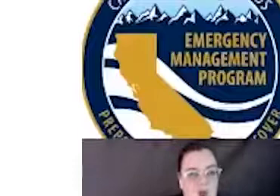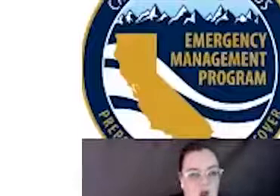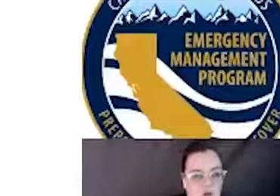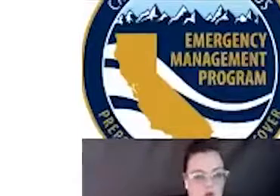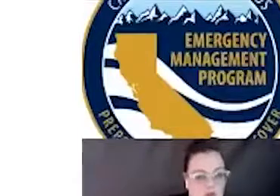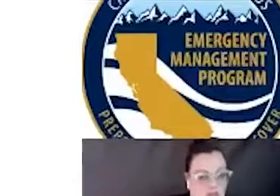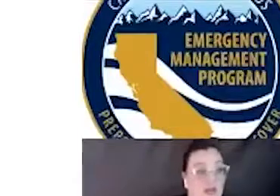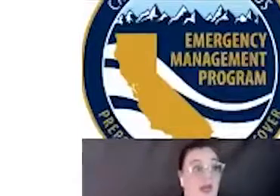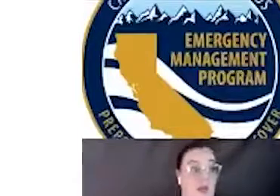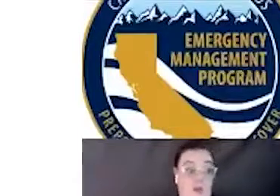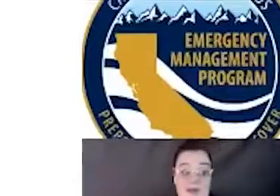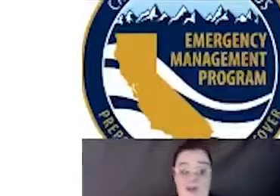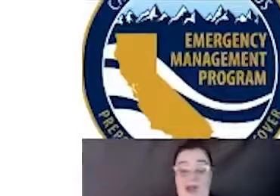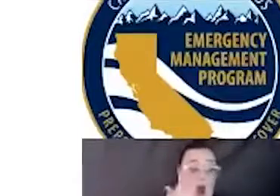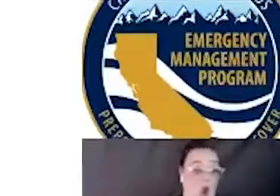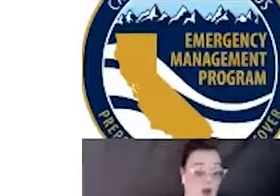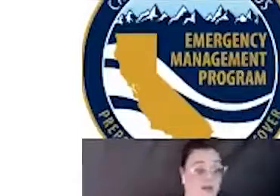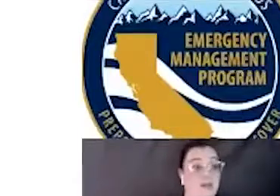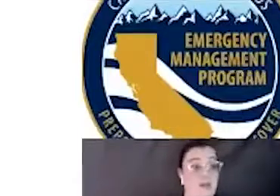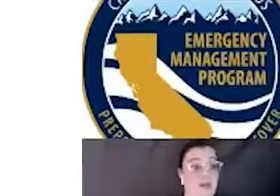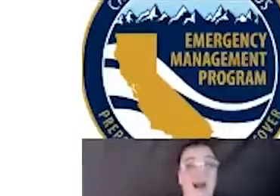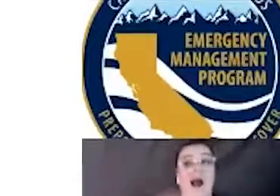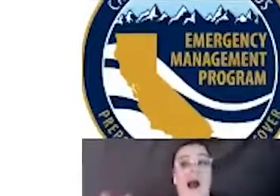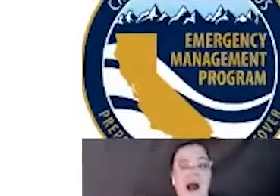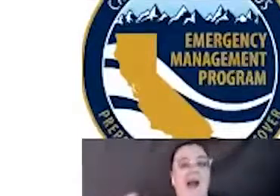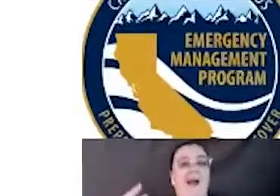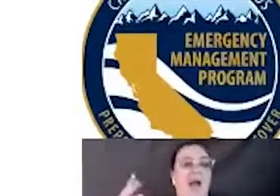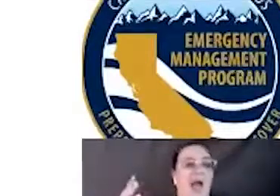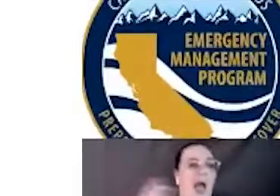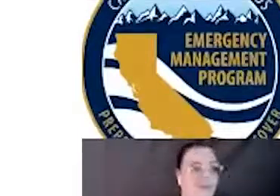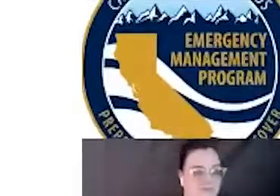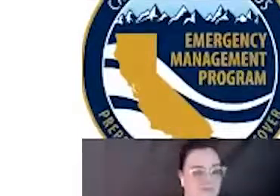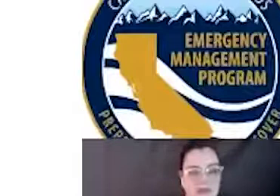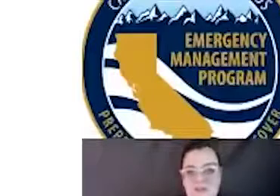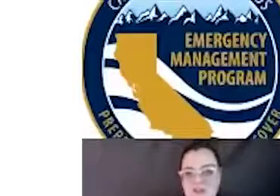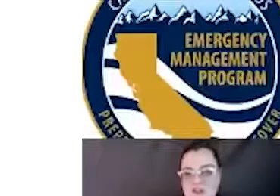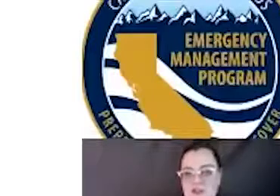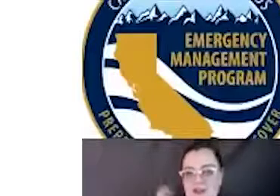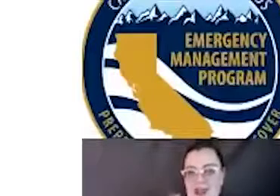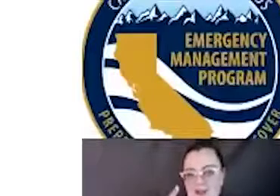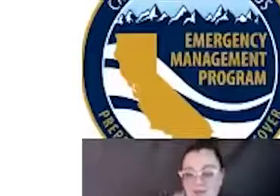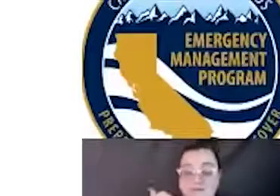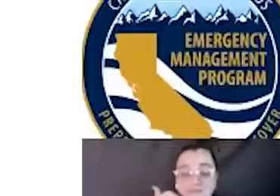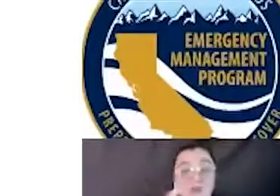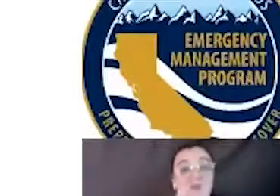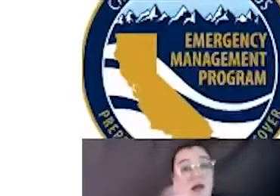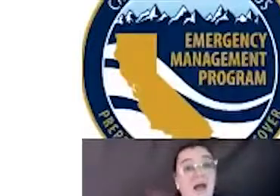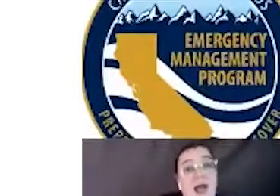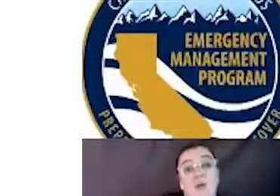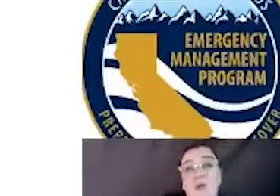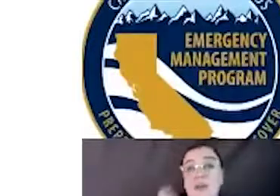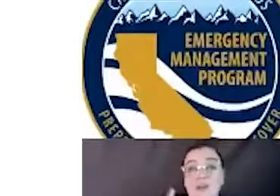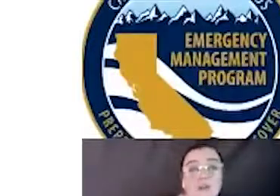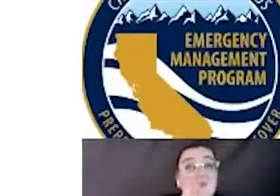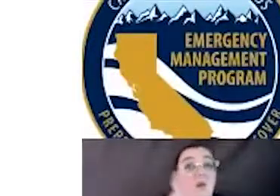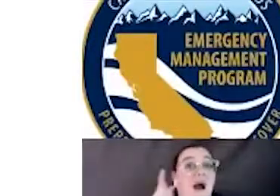alerts that we generate and then push those alerts through to anyone with an Android phone. So people with Androids don't actually have to download